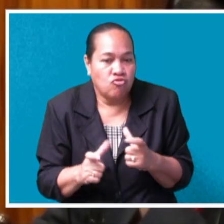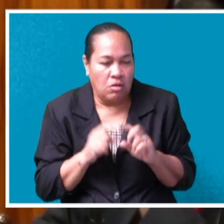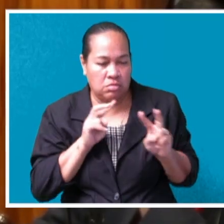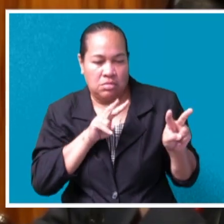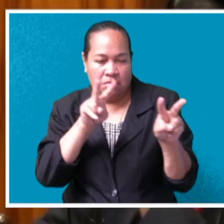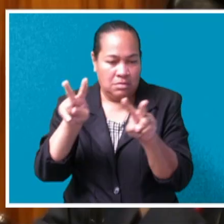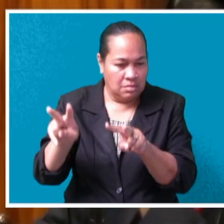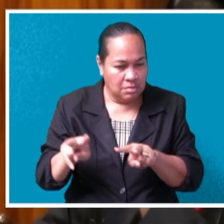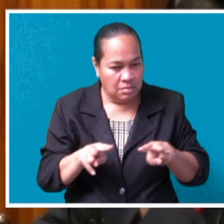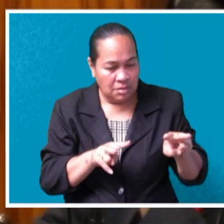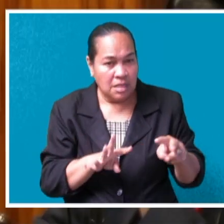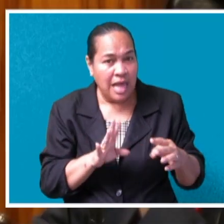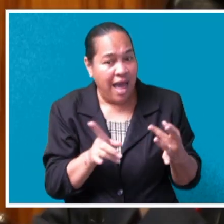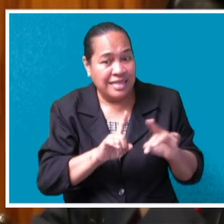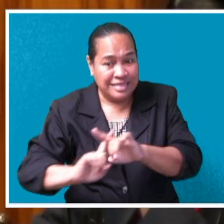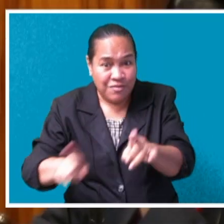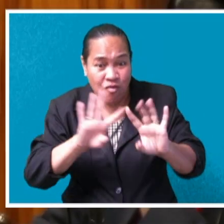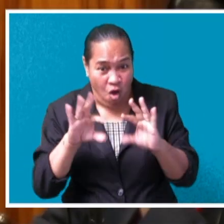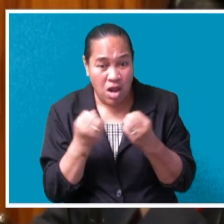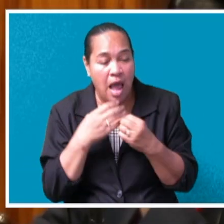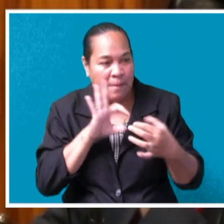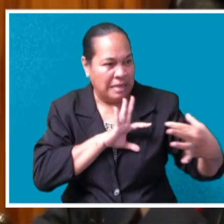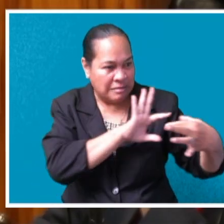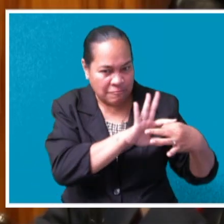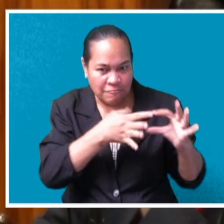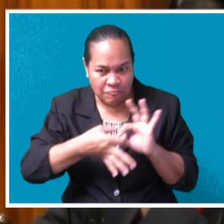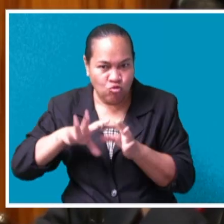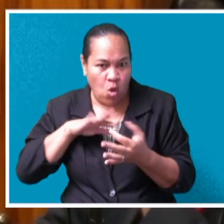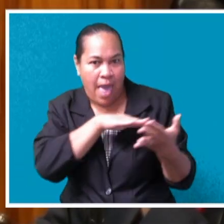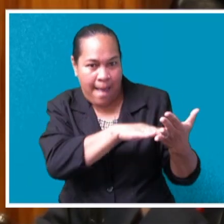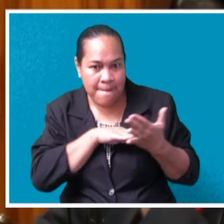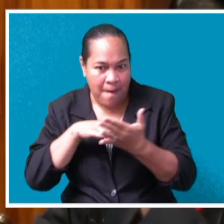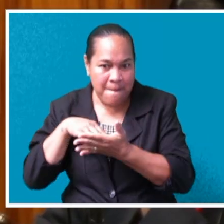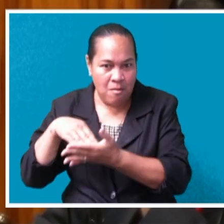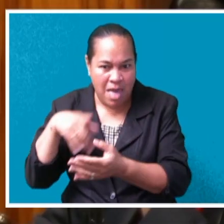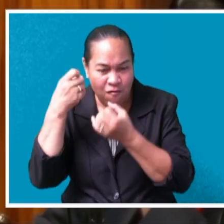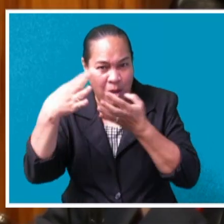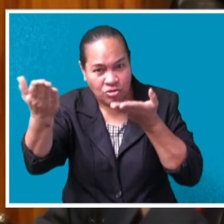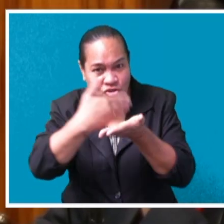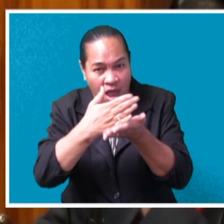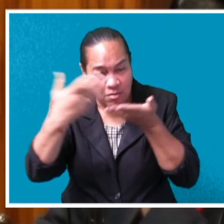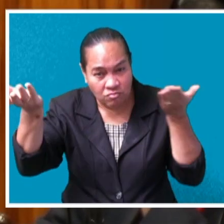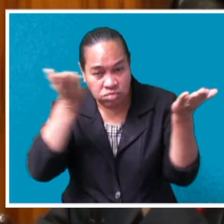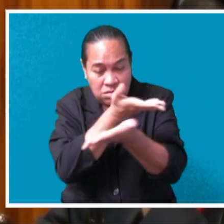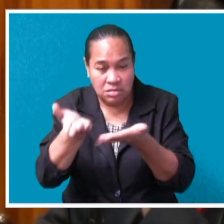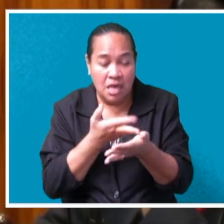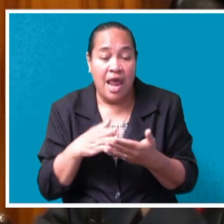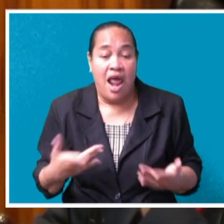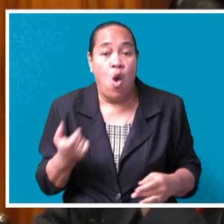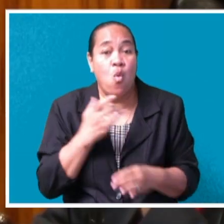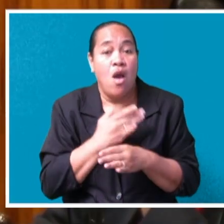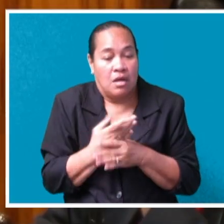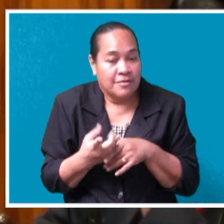among the institutions responsible for maritime security. Work is also underway, Honourable Speaker, through the